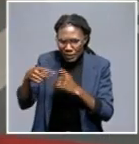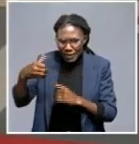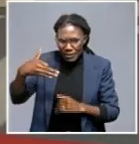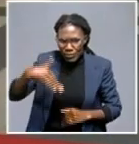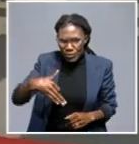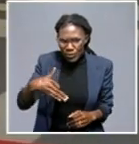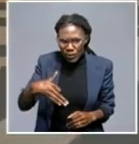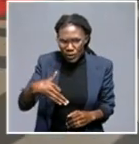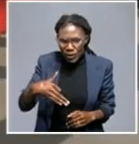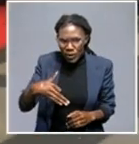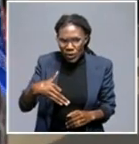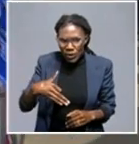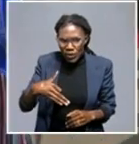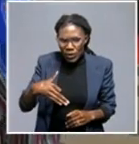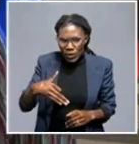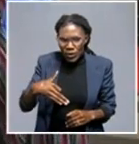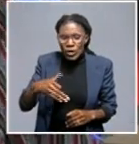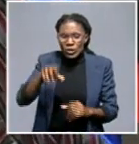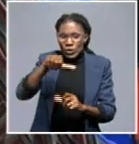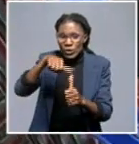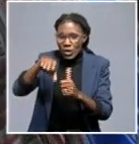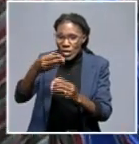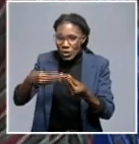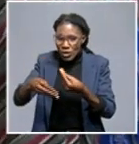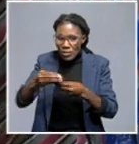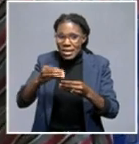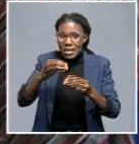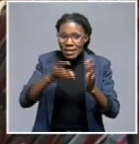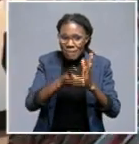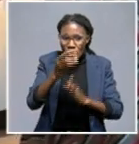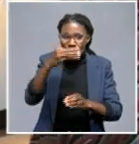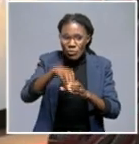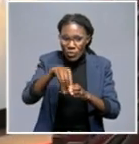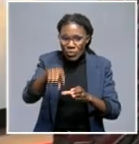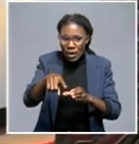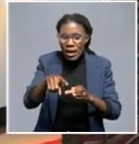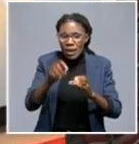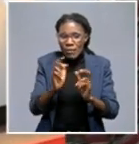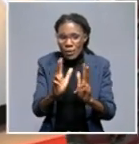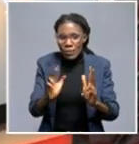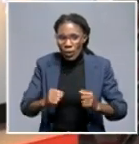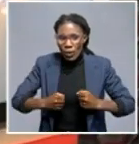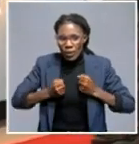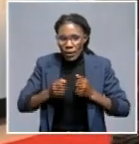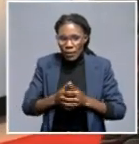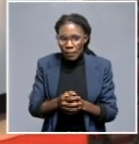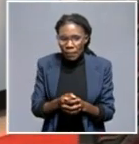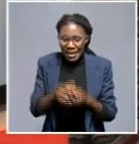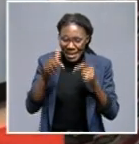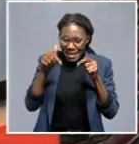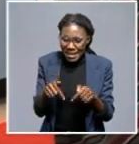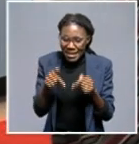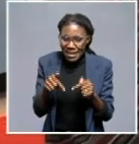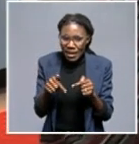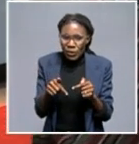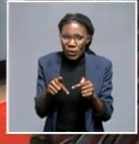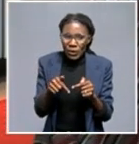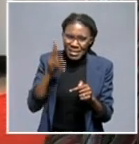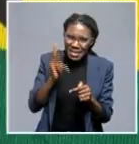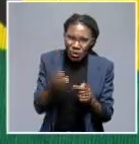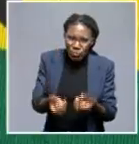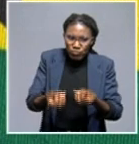informed by the socio-economic development of our people. Now, let me give you